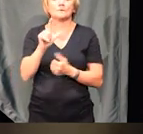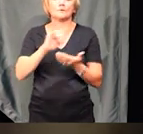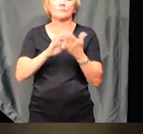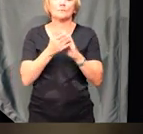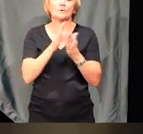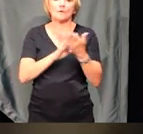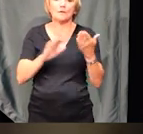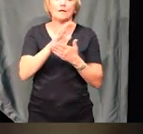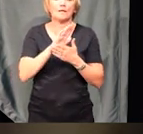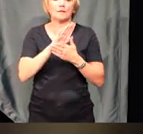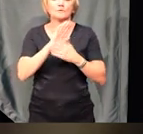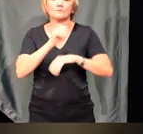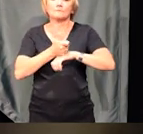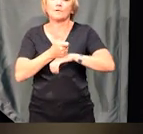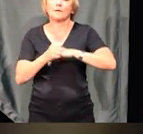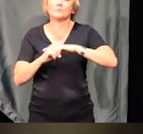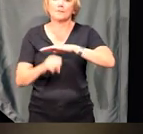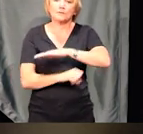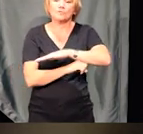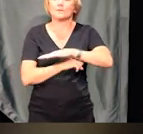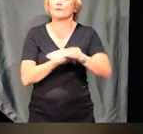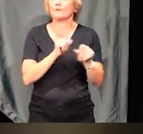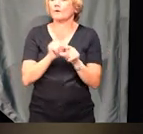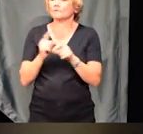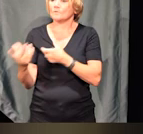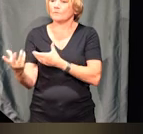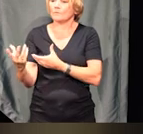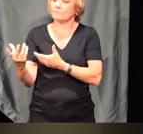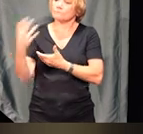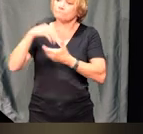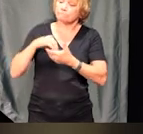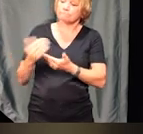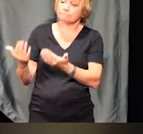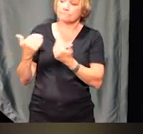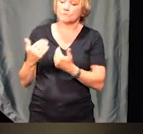also invite you to participate in the commencement ceremony of